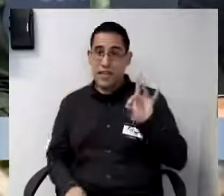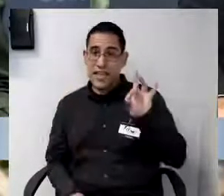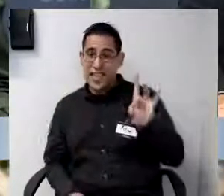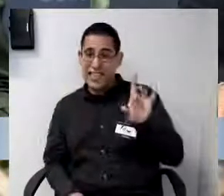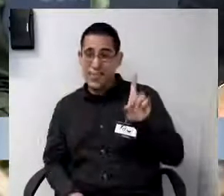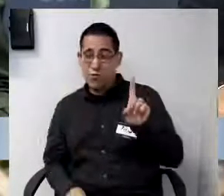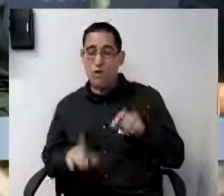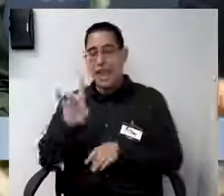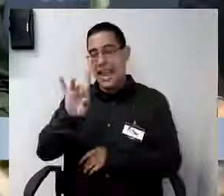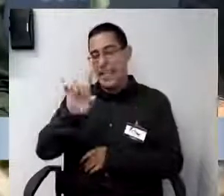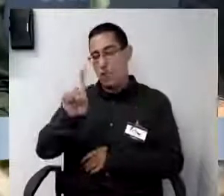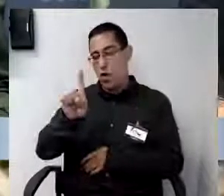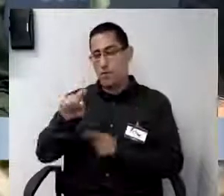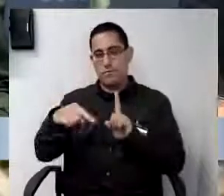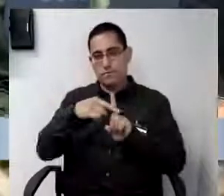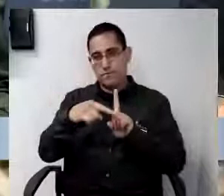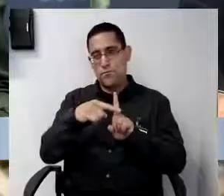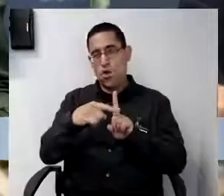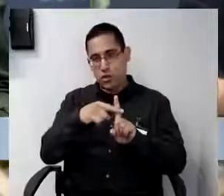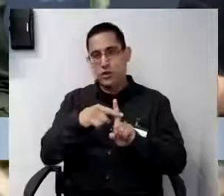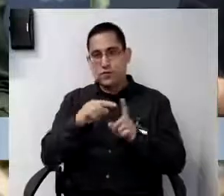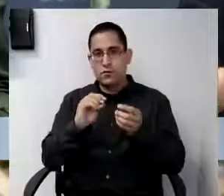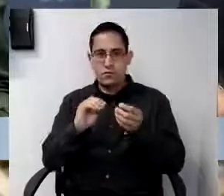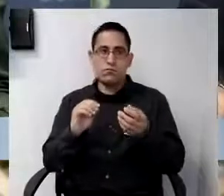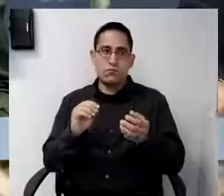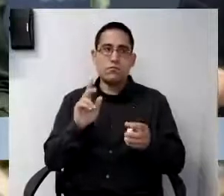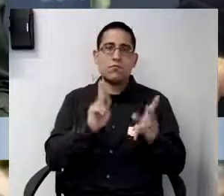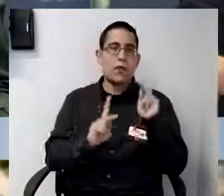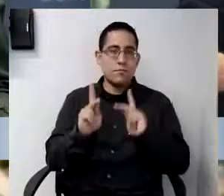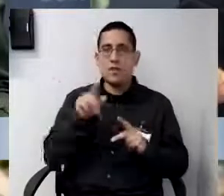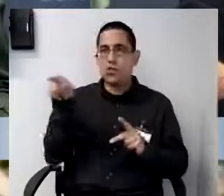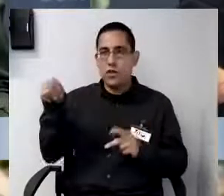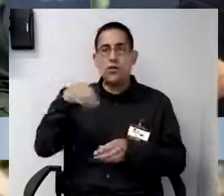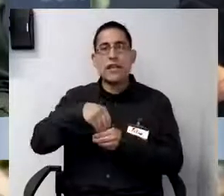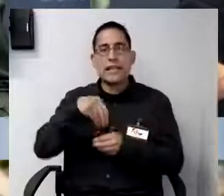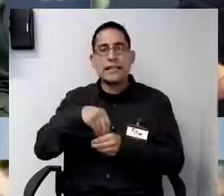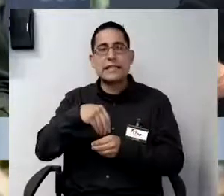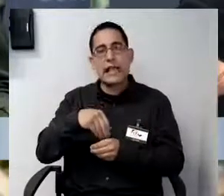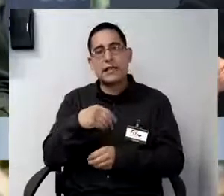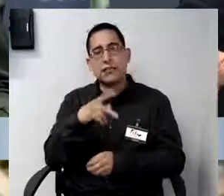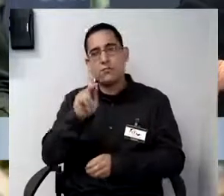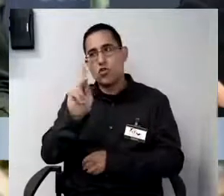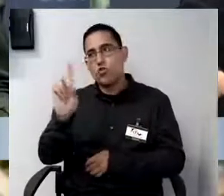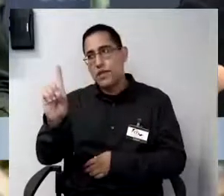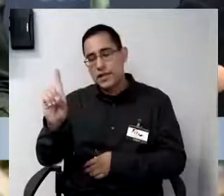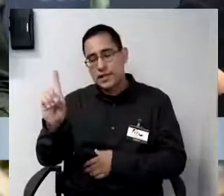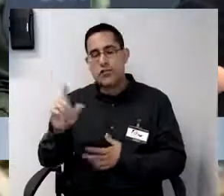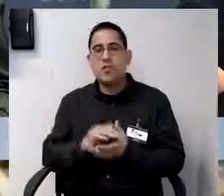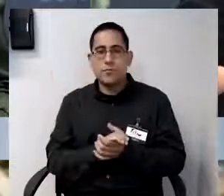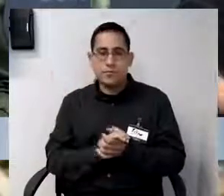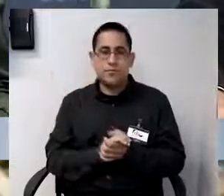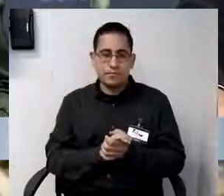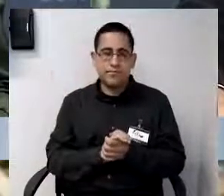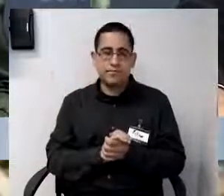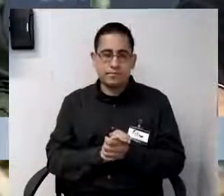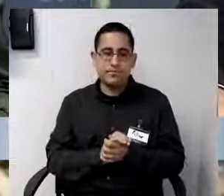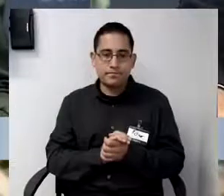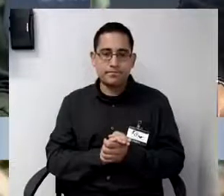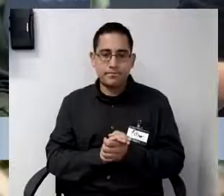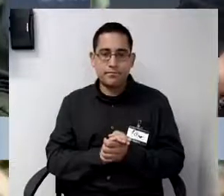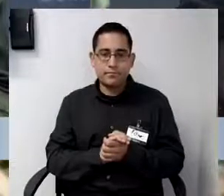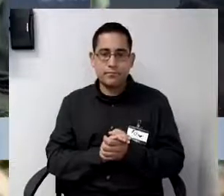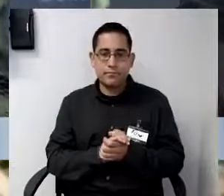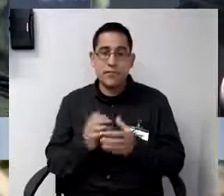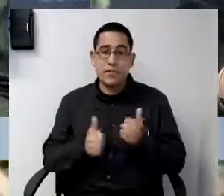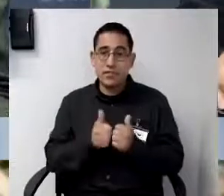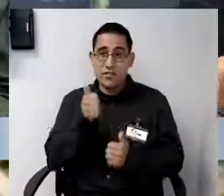this morning. That's the highest number of COVID positive patients we've had in the acute medical center since the inception of the pandemic. A